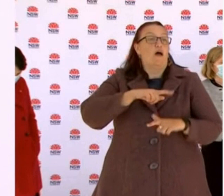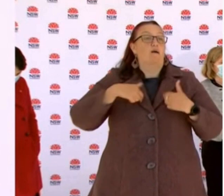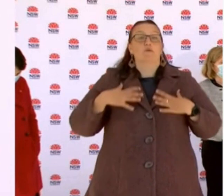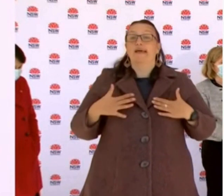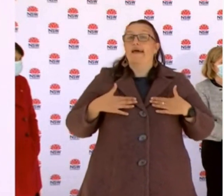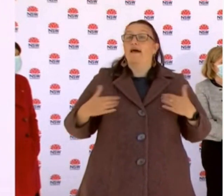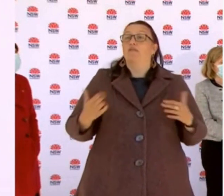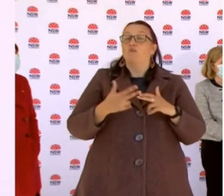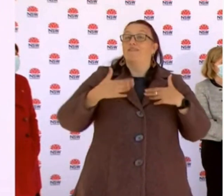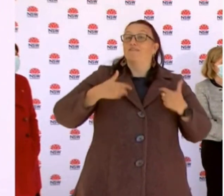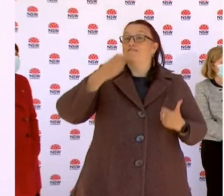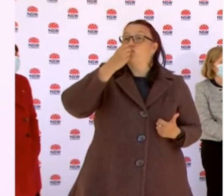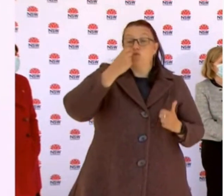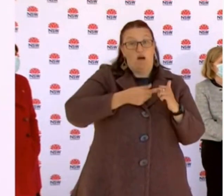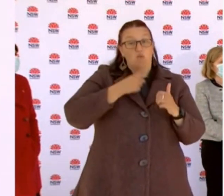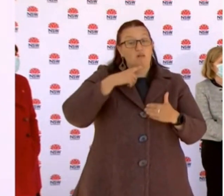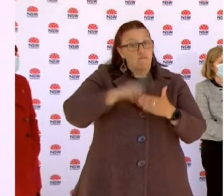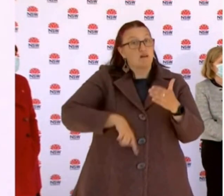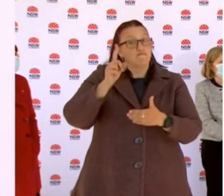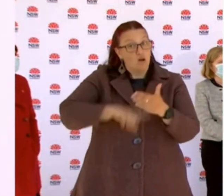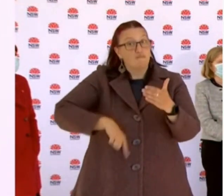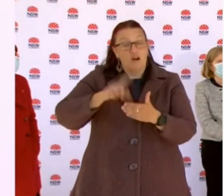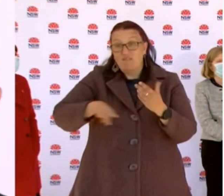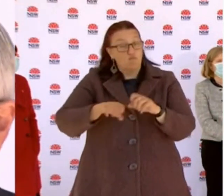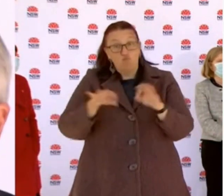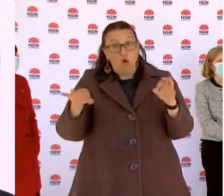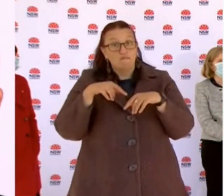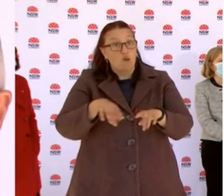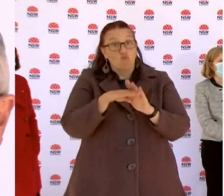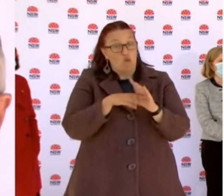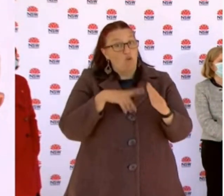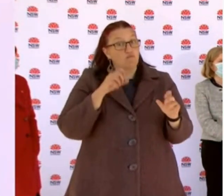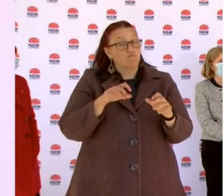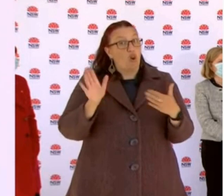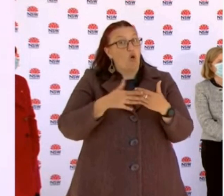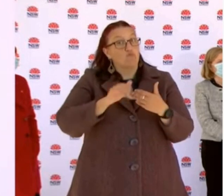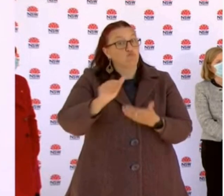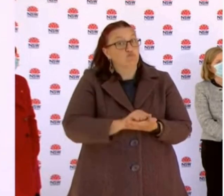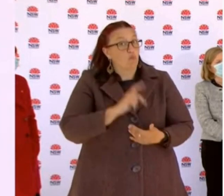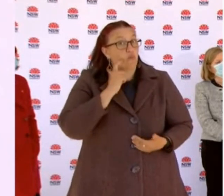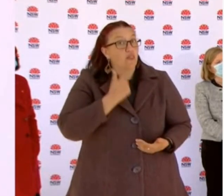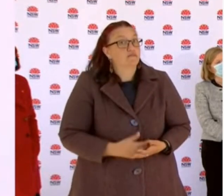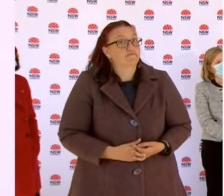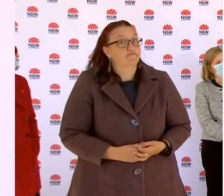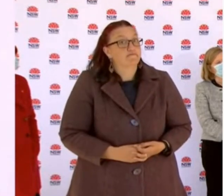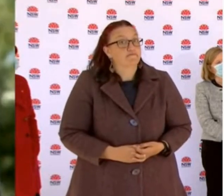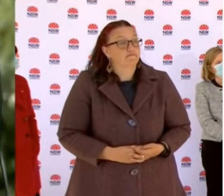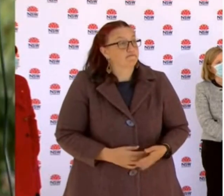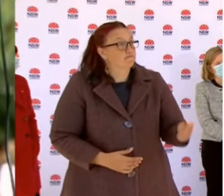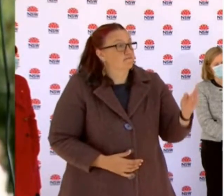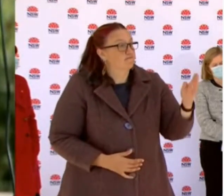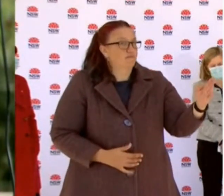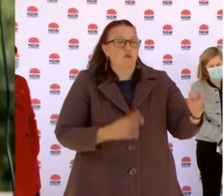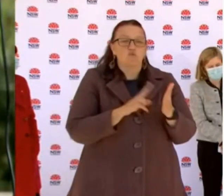notices served on them, and further steps will be taken if they don't comply. Minister, on aged care, Minister, New South Wales Health offered